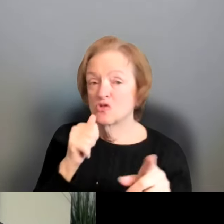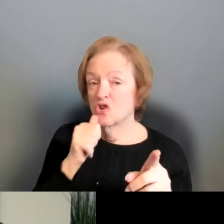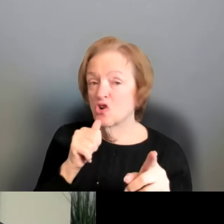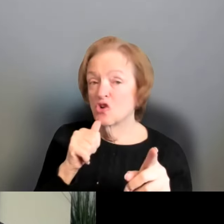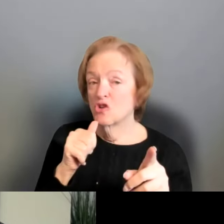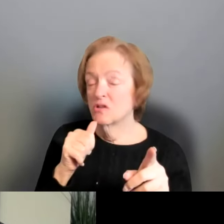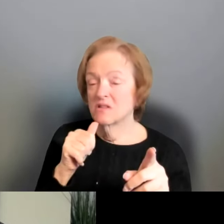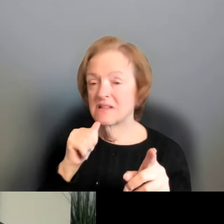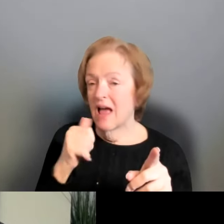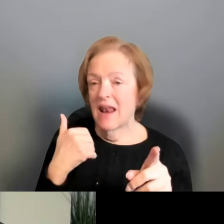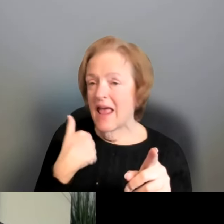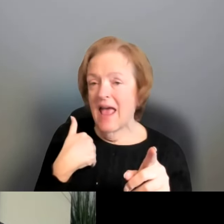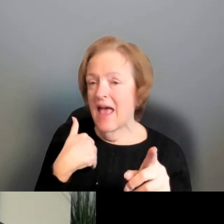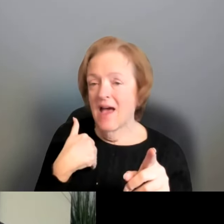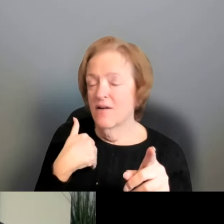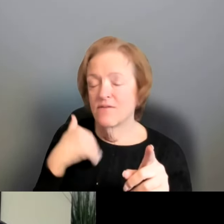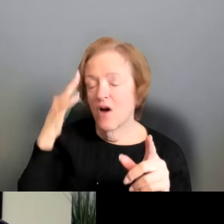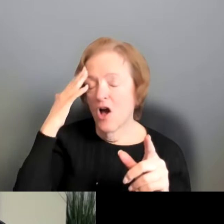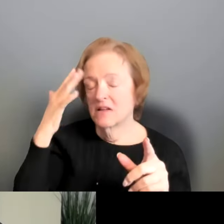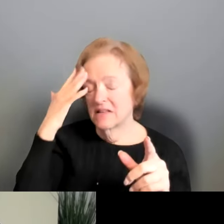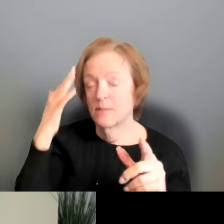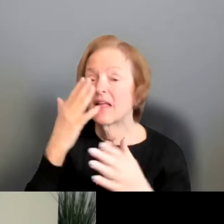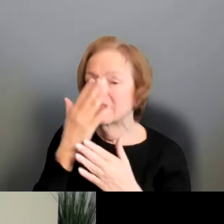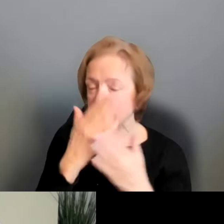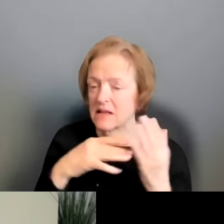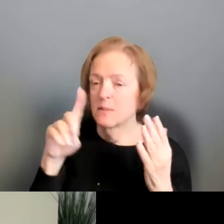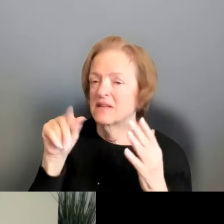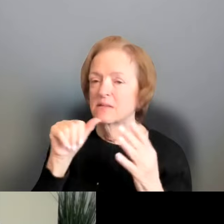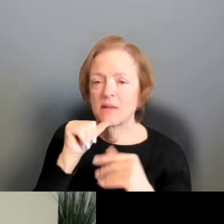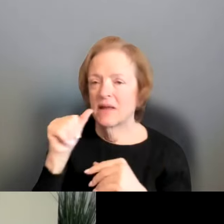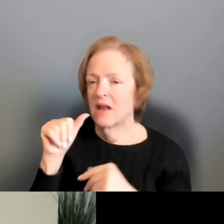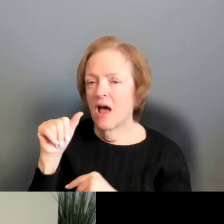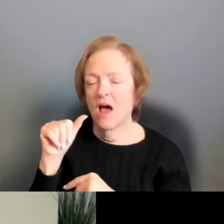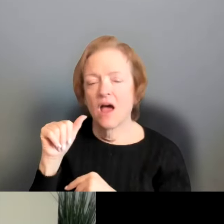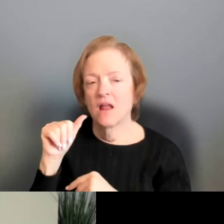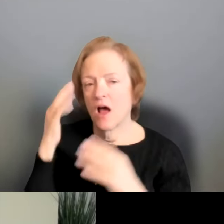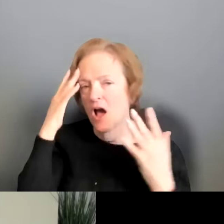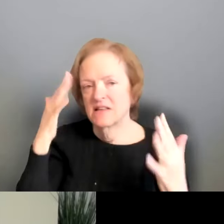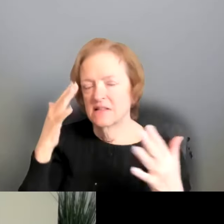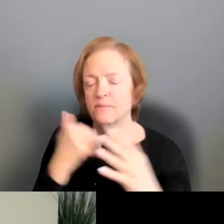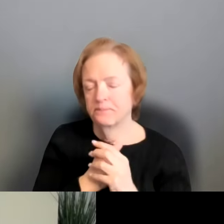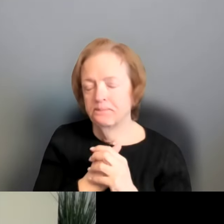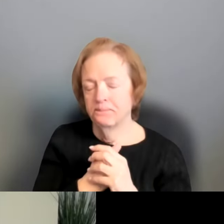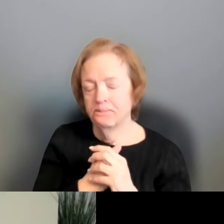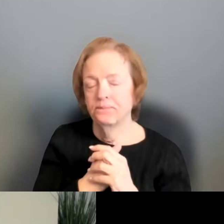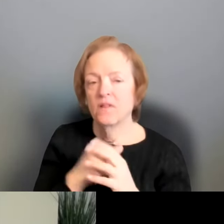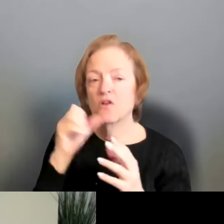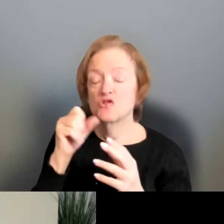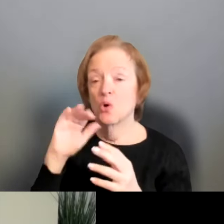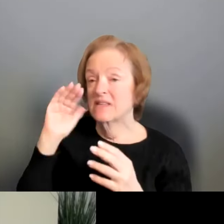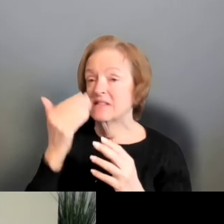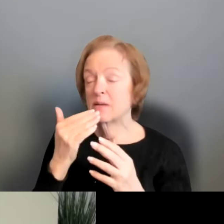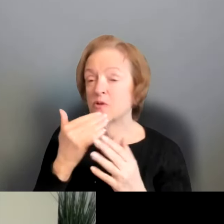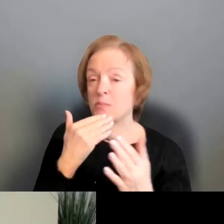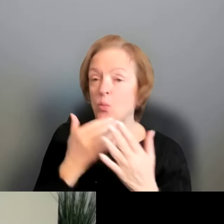autism as a diagnosis. They had some disability, but it was not something that it wasn't autism. So it seemed to be very well suited